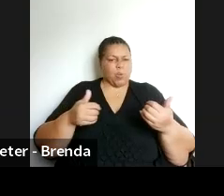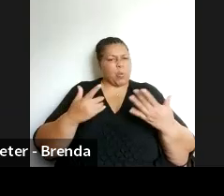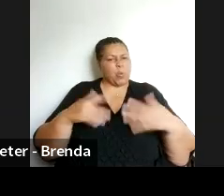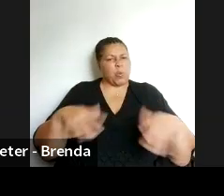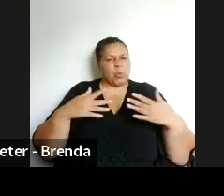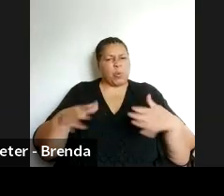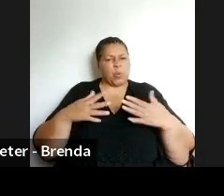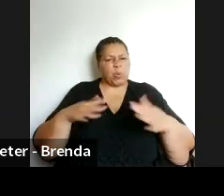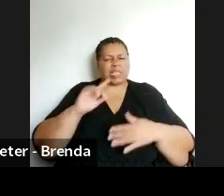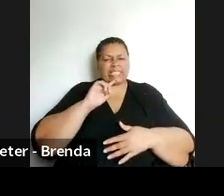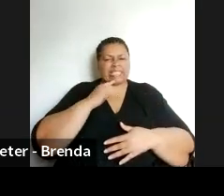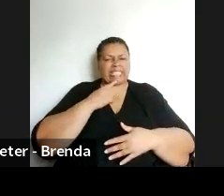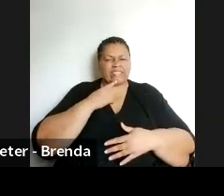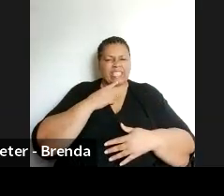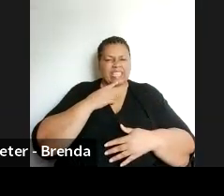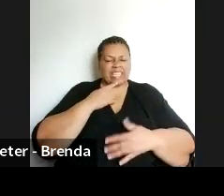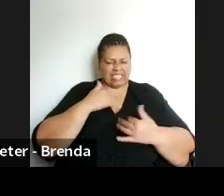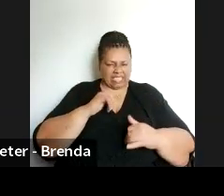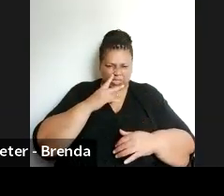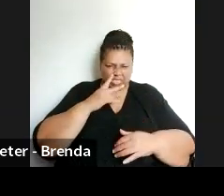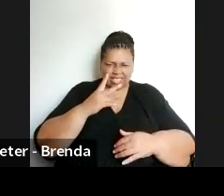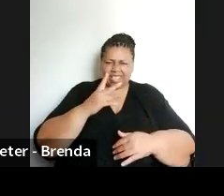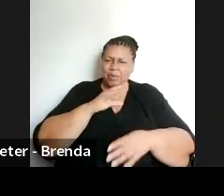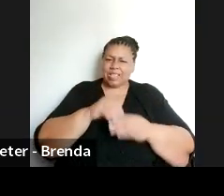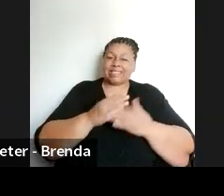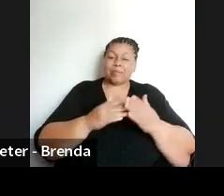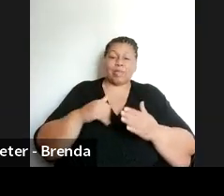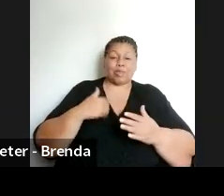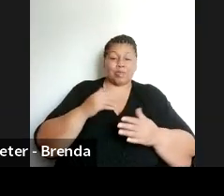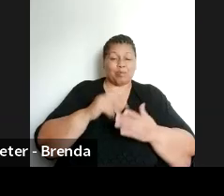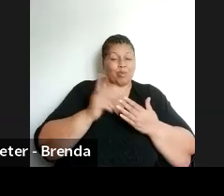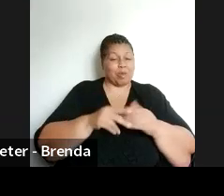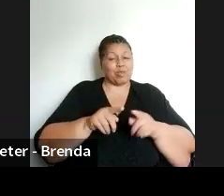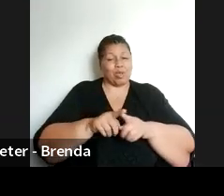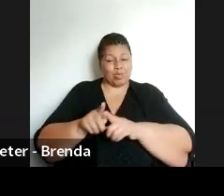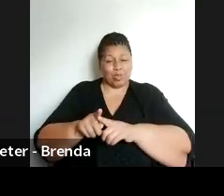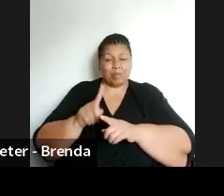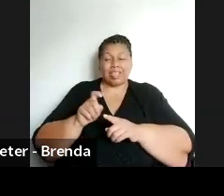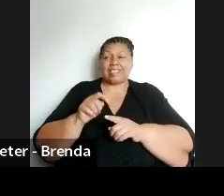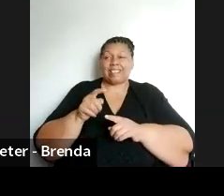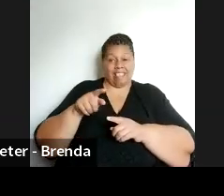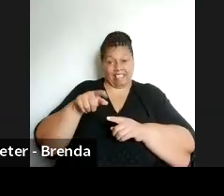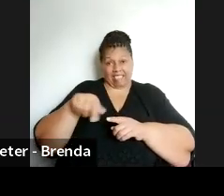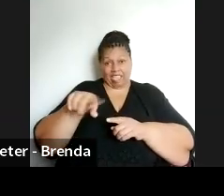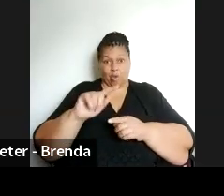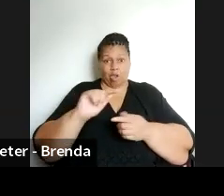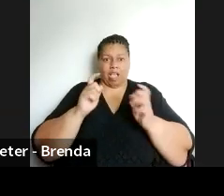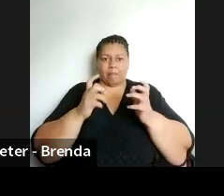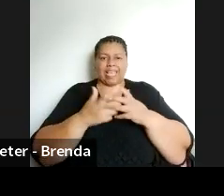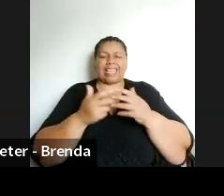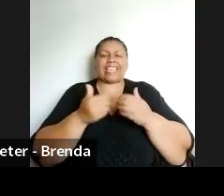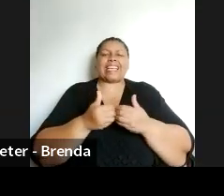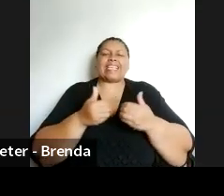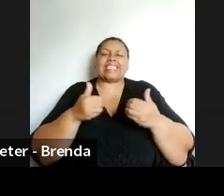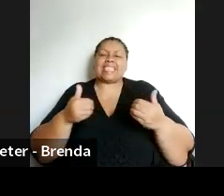that within some of our youth programs as well, because they were accommodated in a separate classroom, but